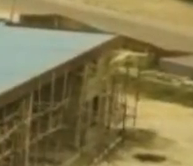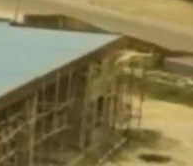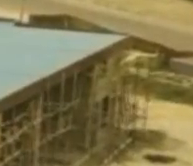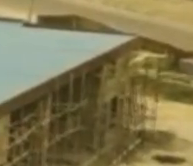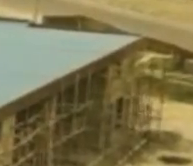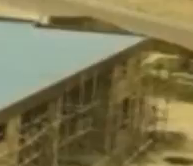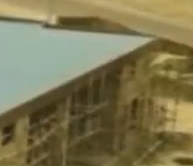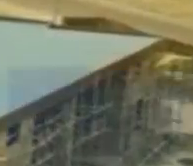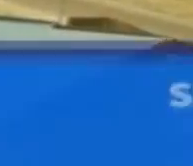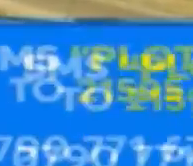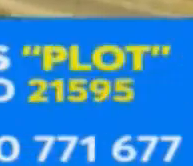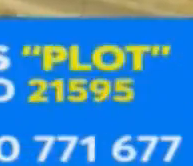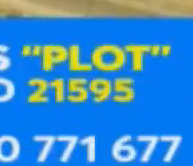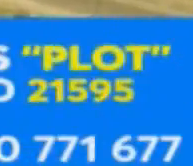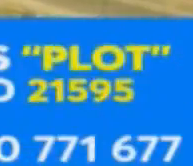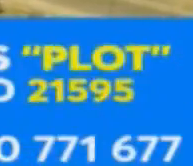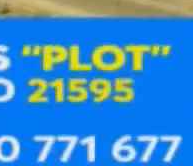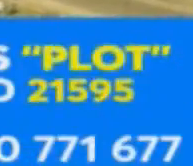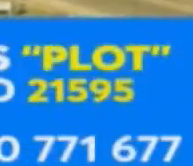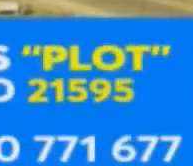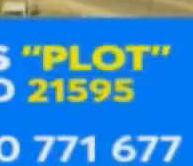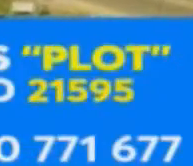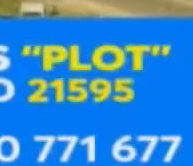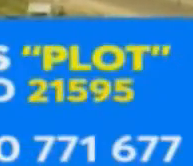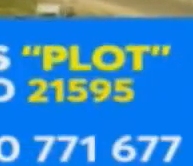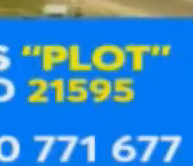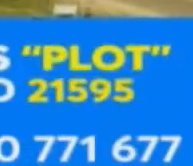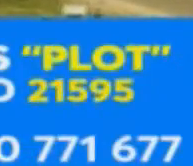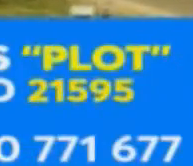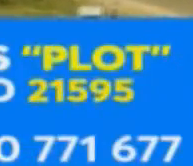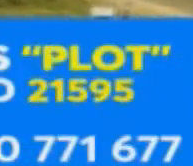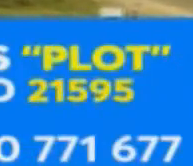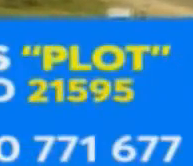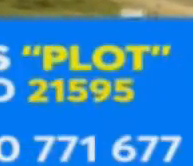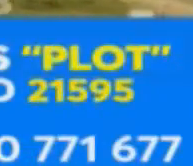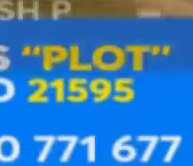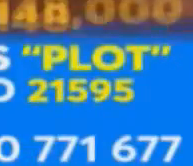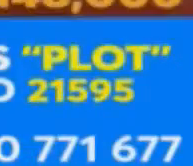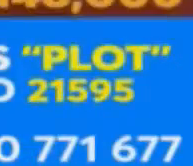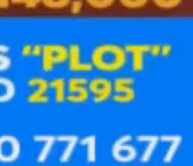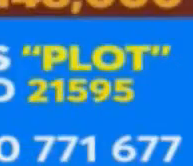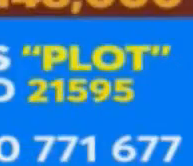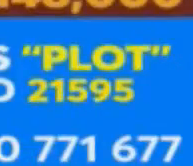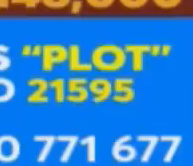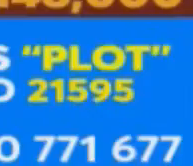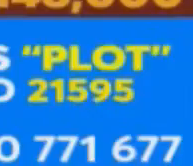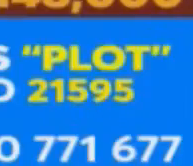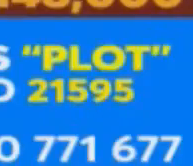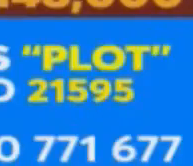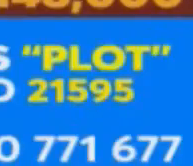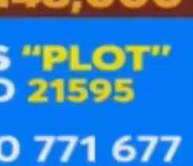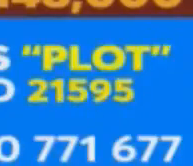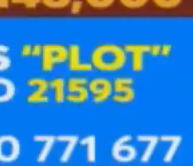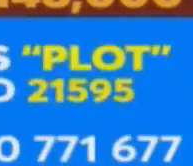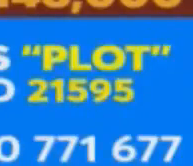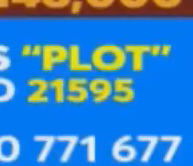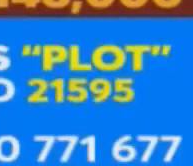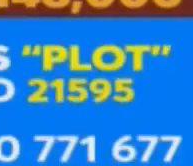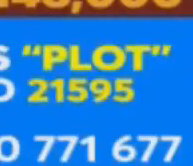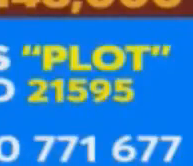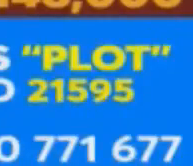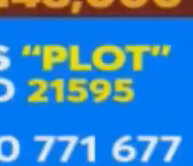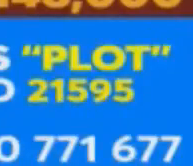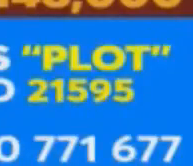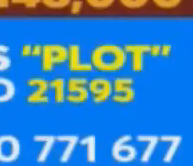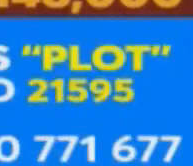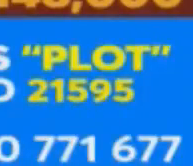plot with soil merchants in Kisamis along Magadi Road, a few minutes from the vibrant Kiserian town. Electricity and borehole